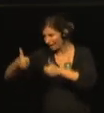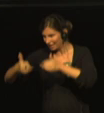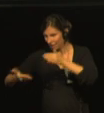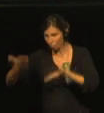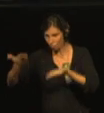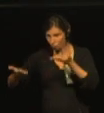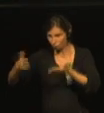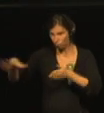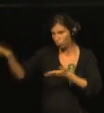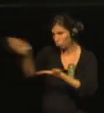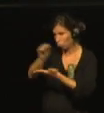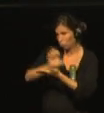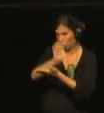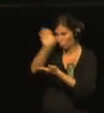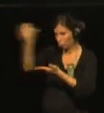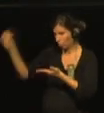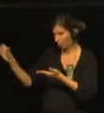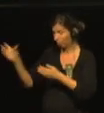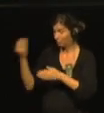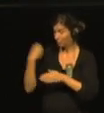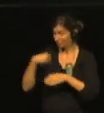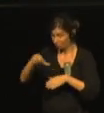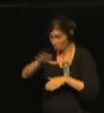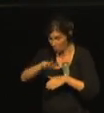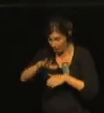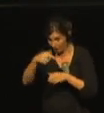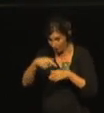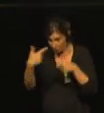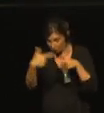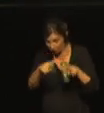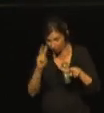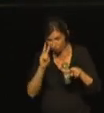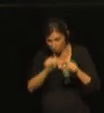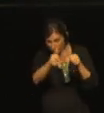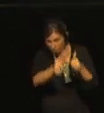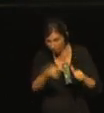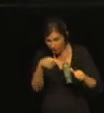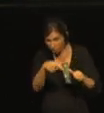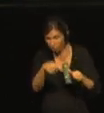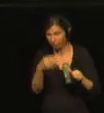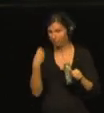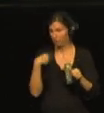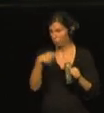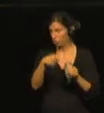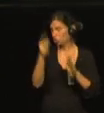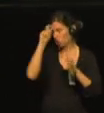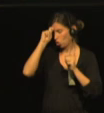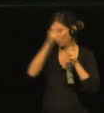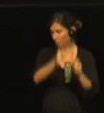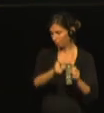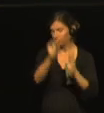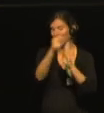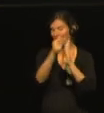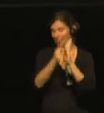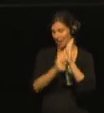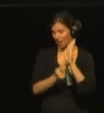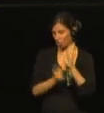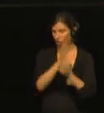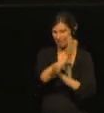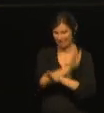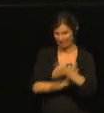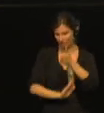And this framework is called the Indicators of Disability Equality in Europe,